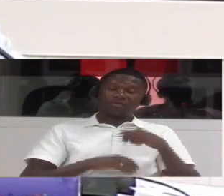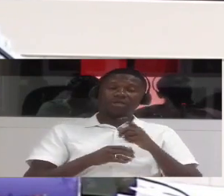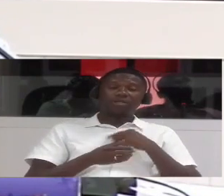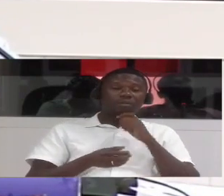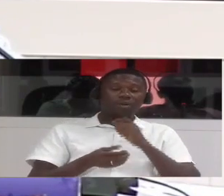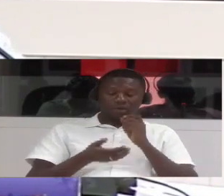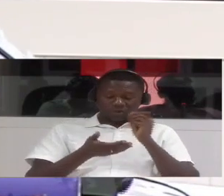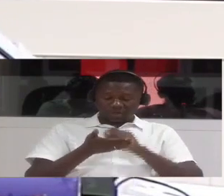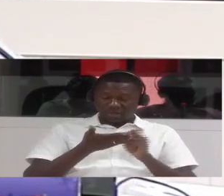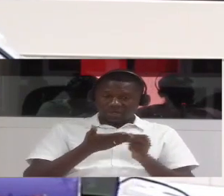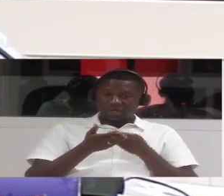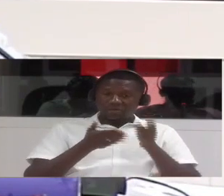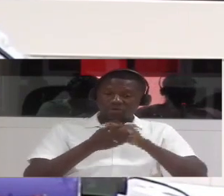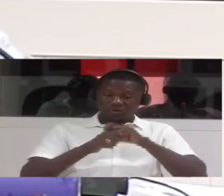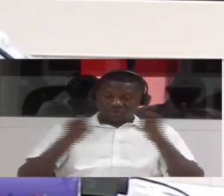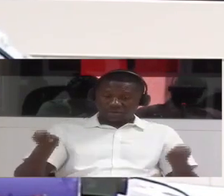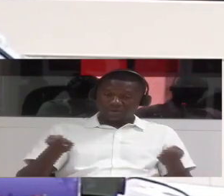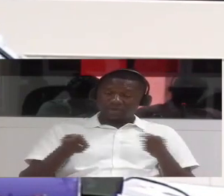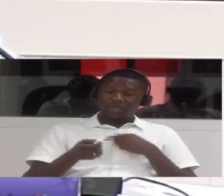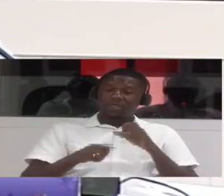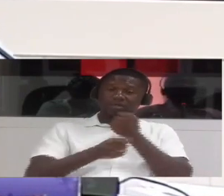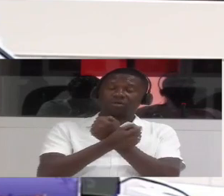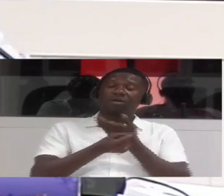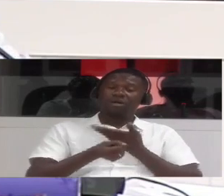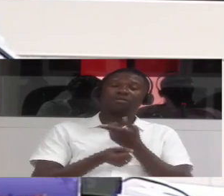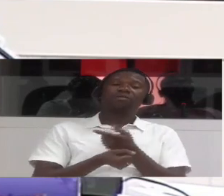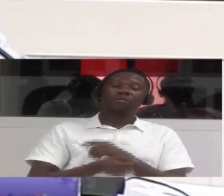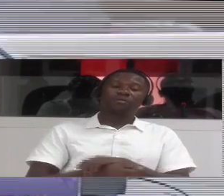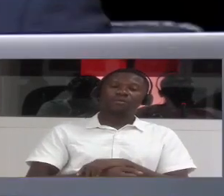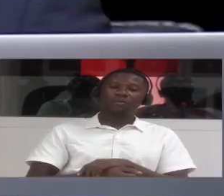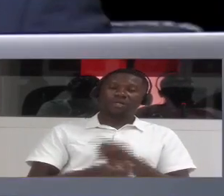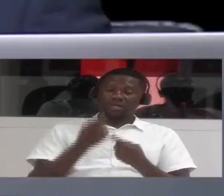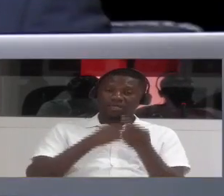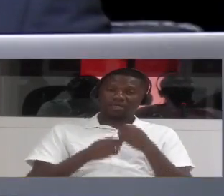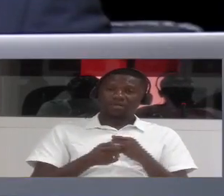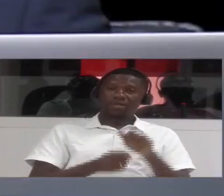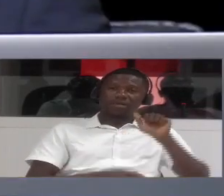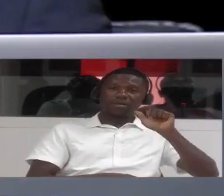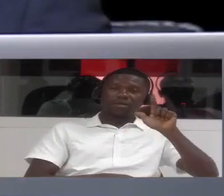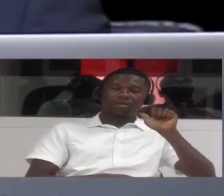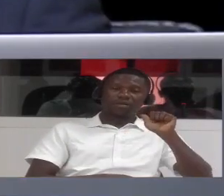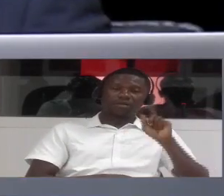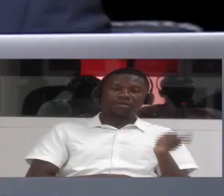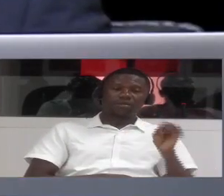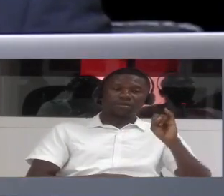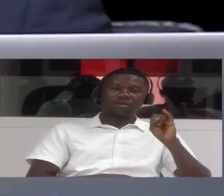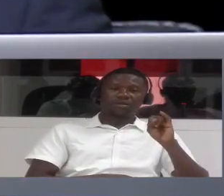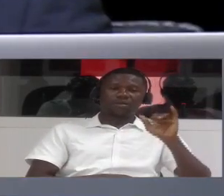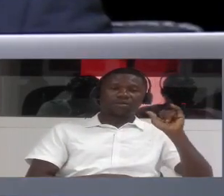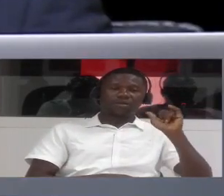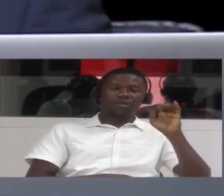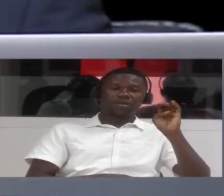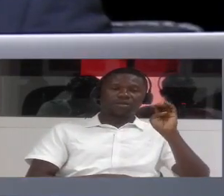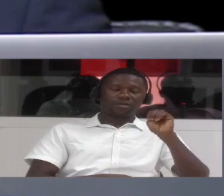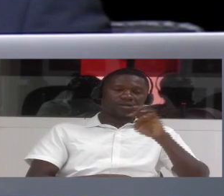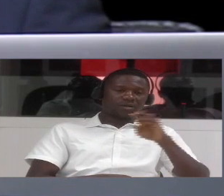it. And again, Alhaji Yoro Jallo and Baba Gale Jallo. This